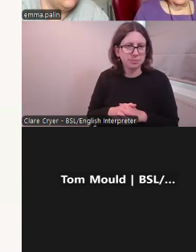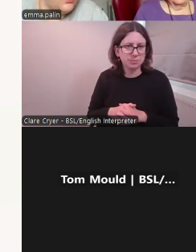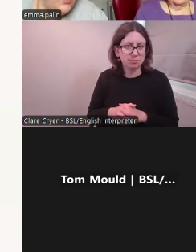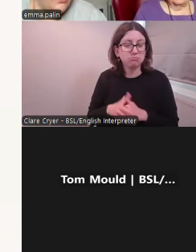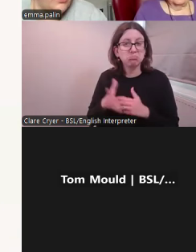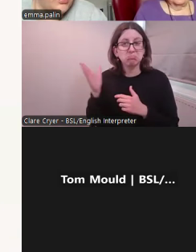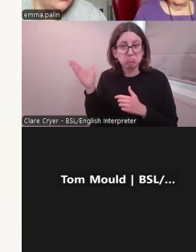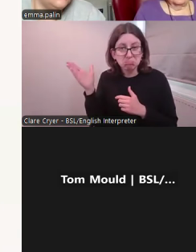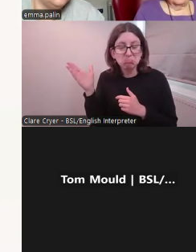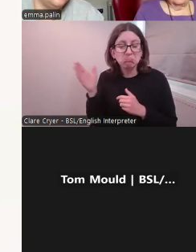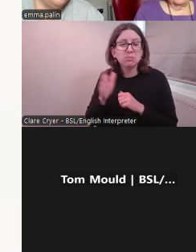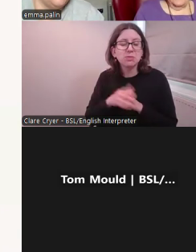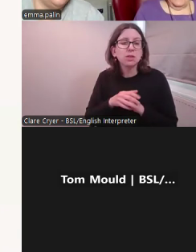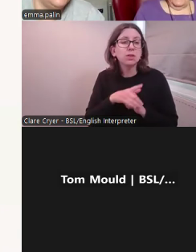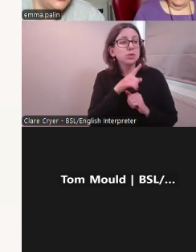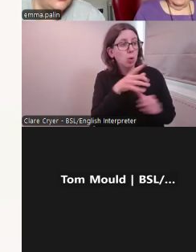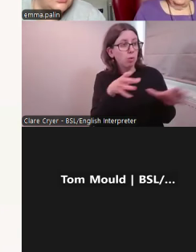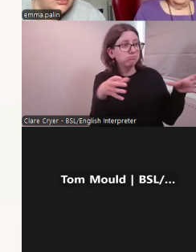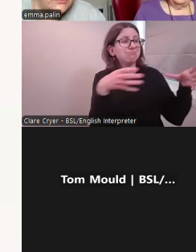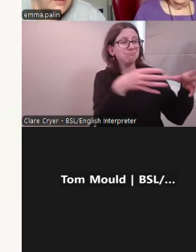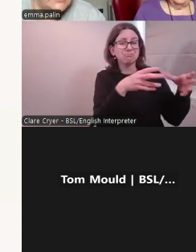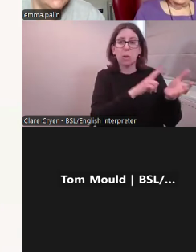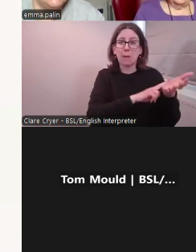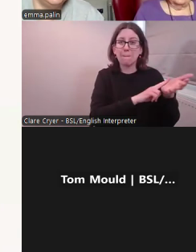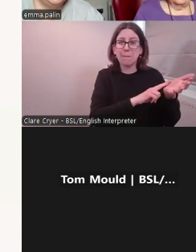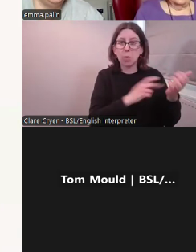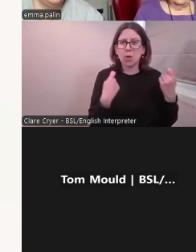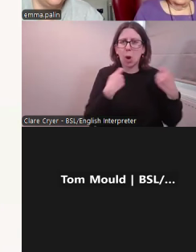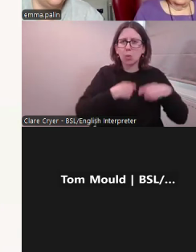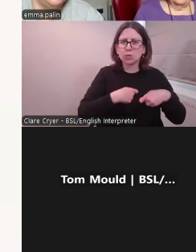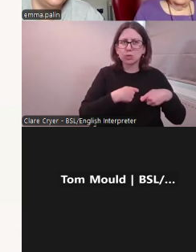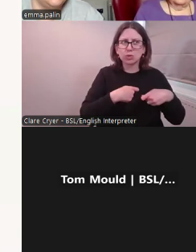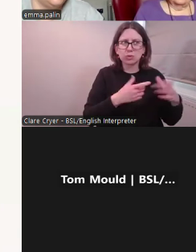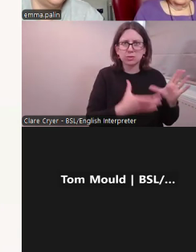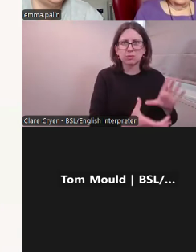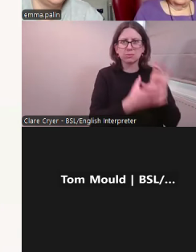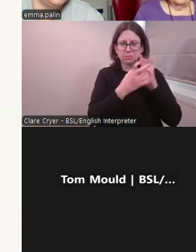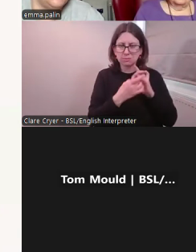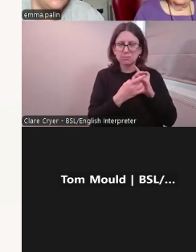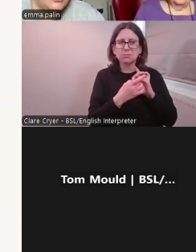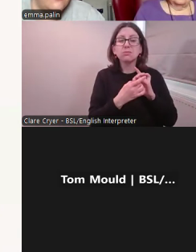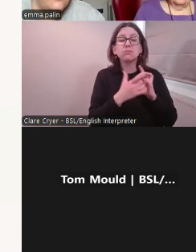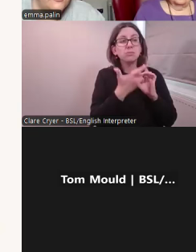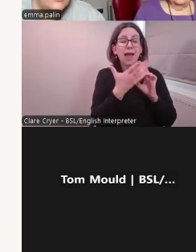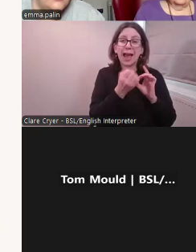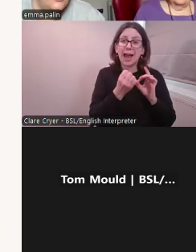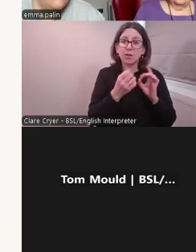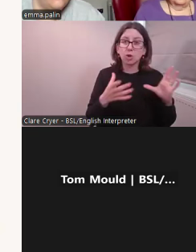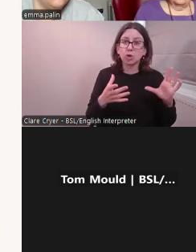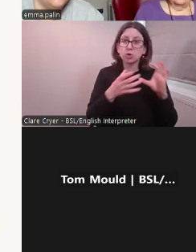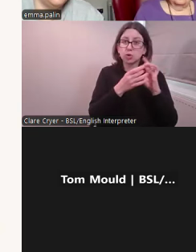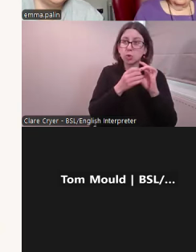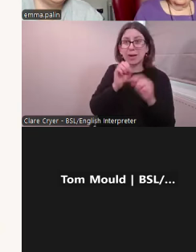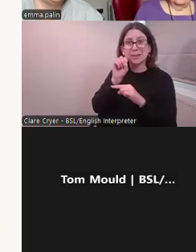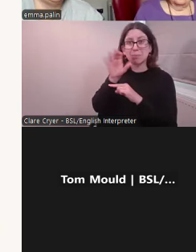Okay, so when we were approached by the Blue Coats in 2018, we did a joint submission for funding